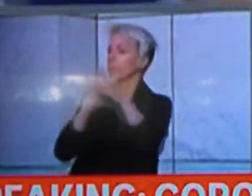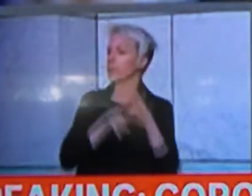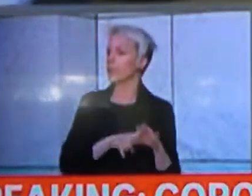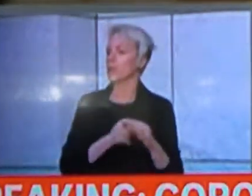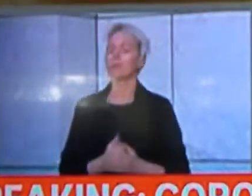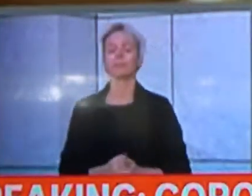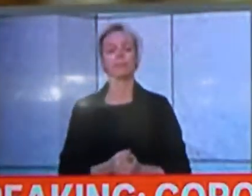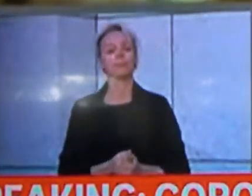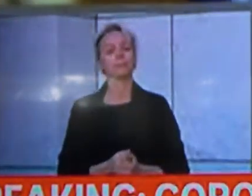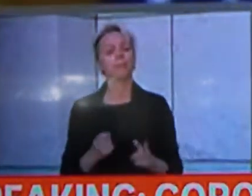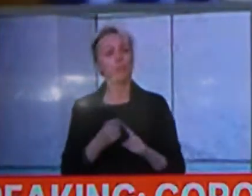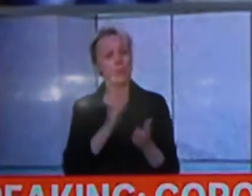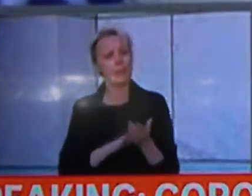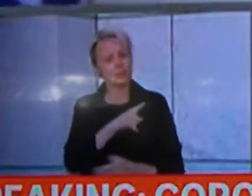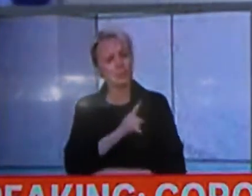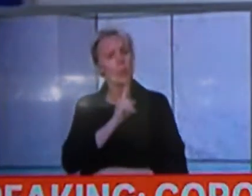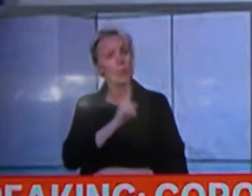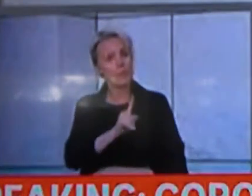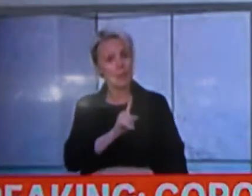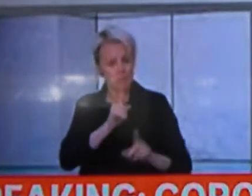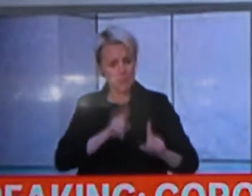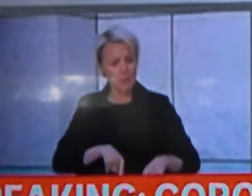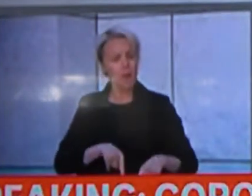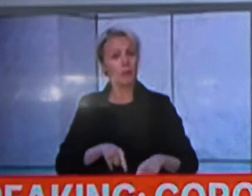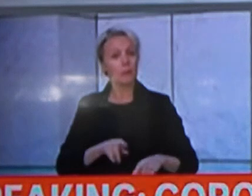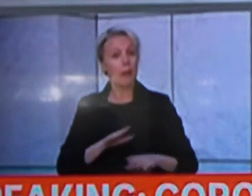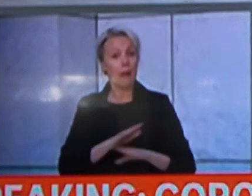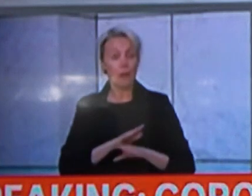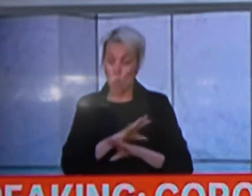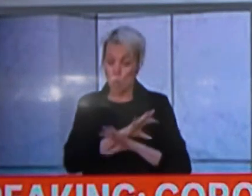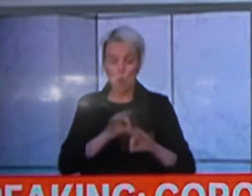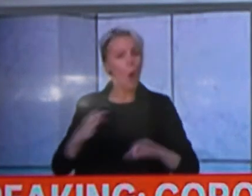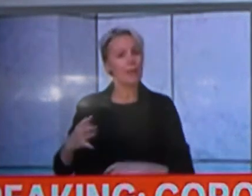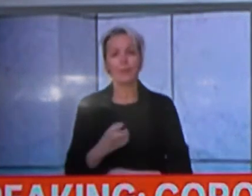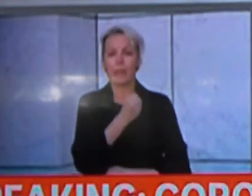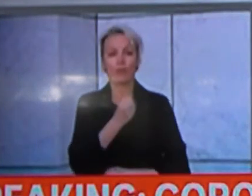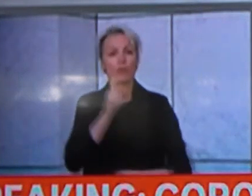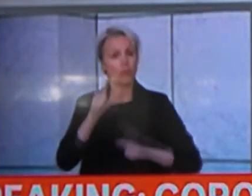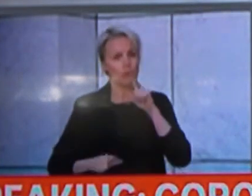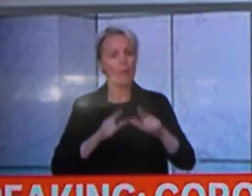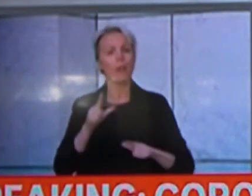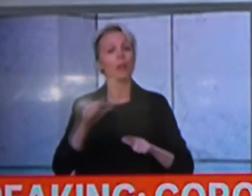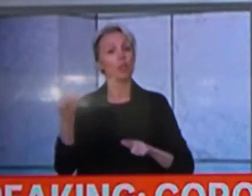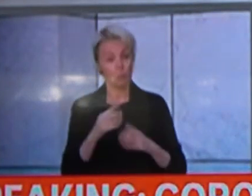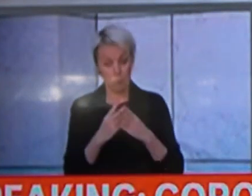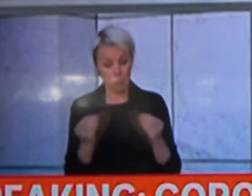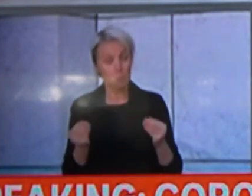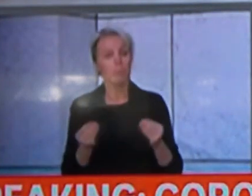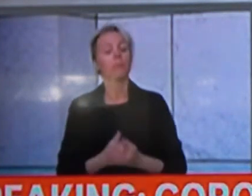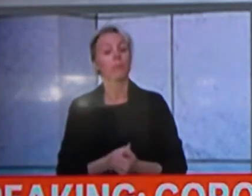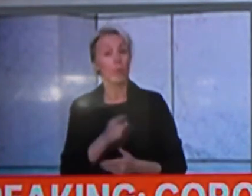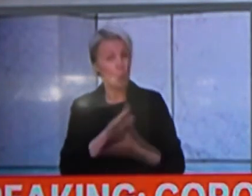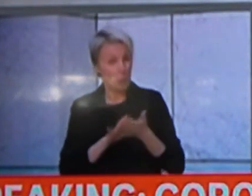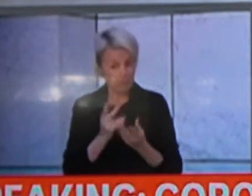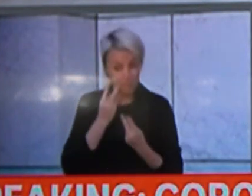mentioned at the start that non-essential people should not be doing non-essential travel. Are you talking about travelling to another city, or are you